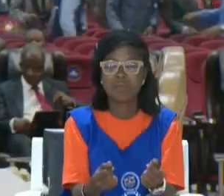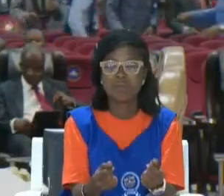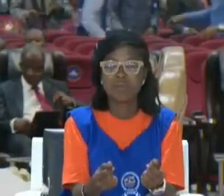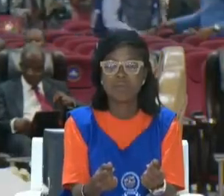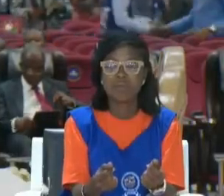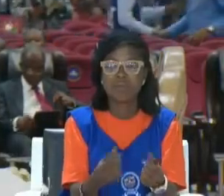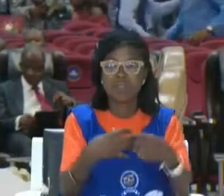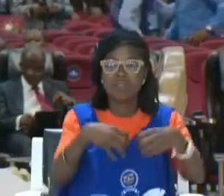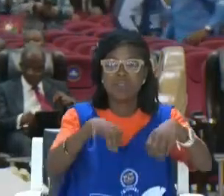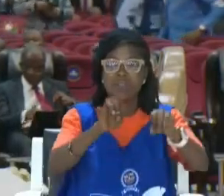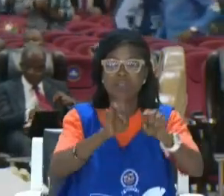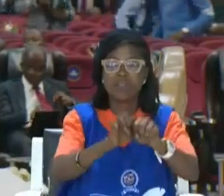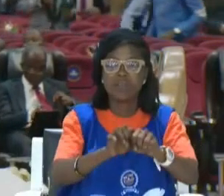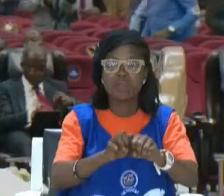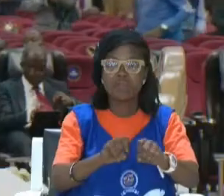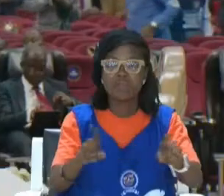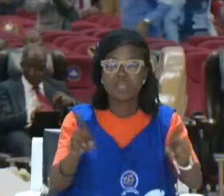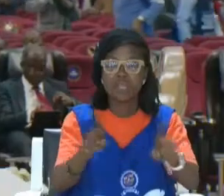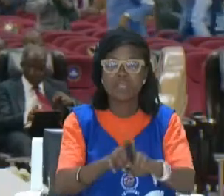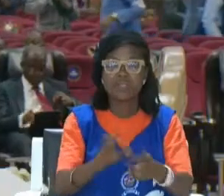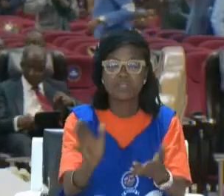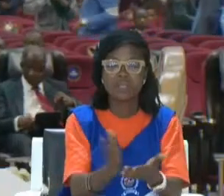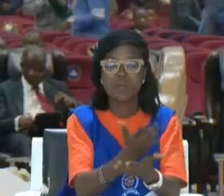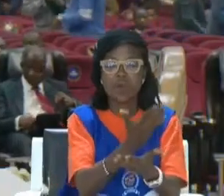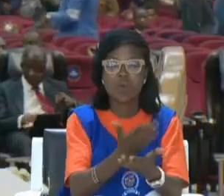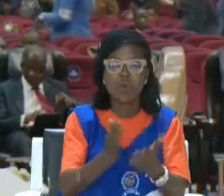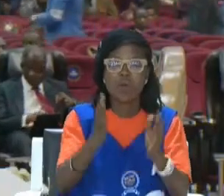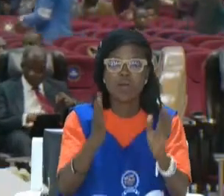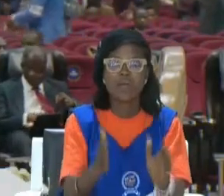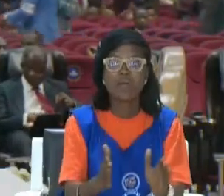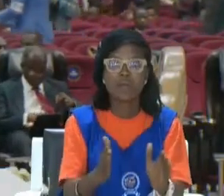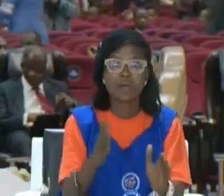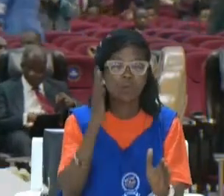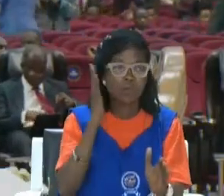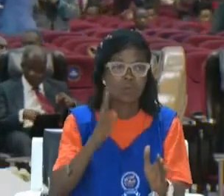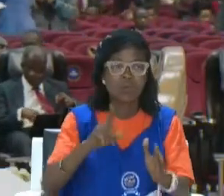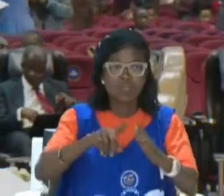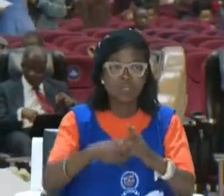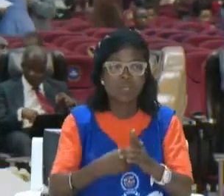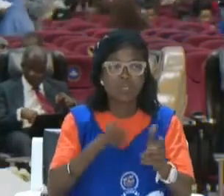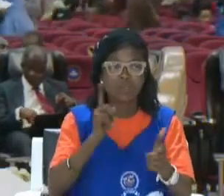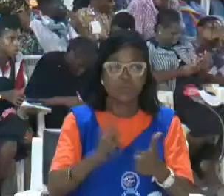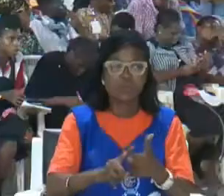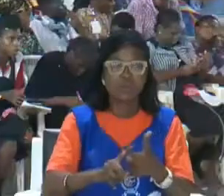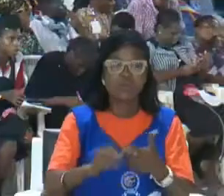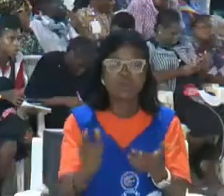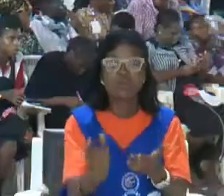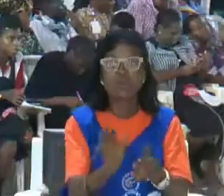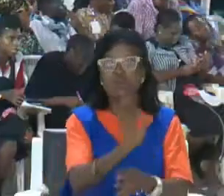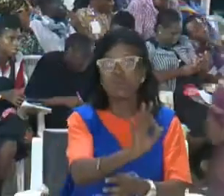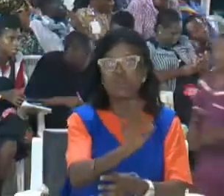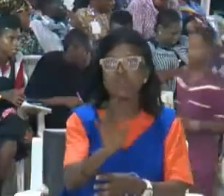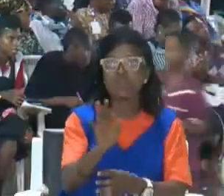Even as the choir begins to minister.